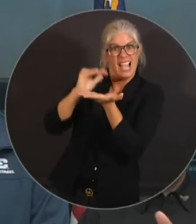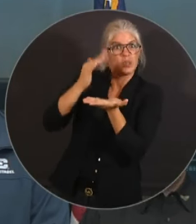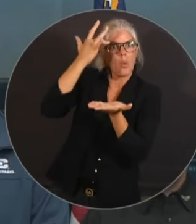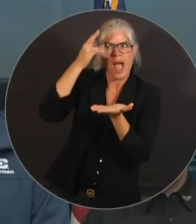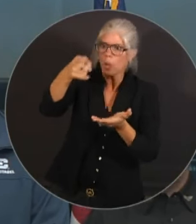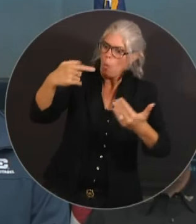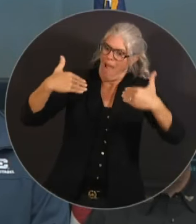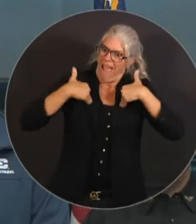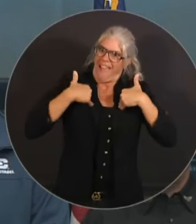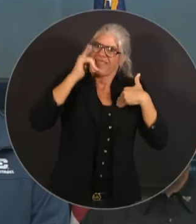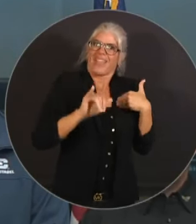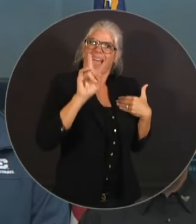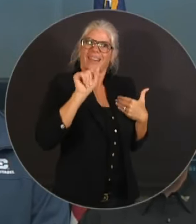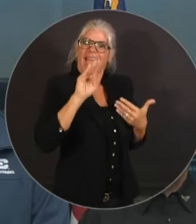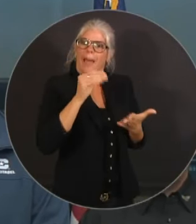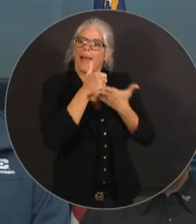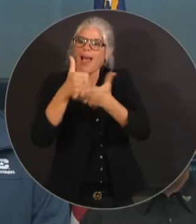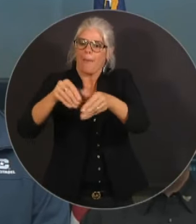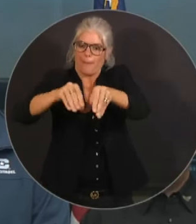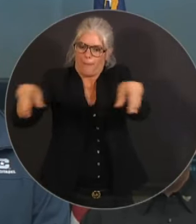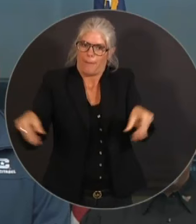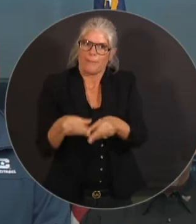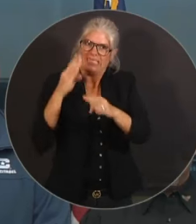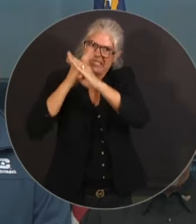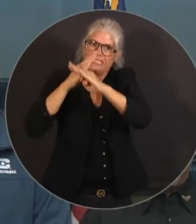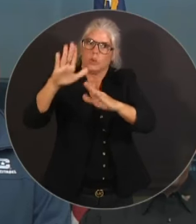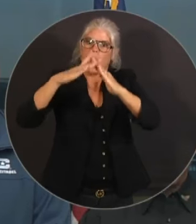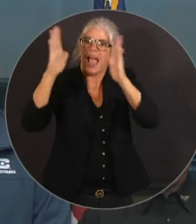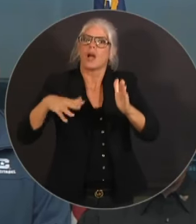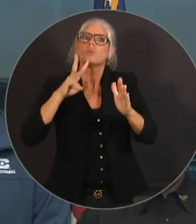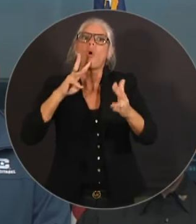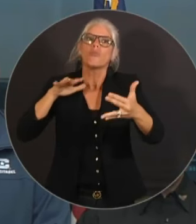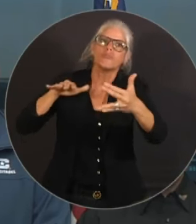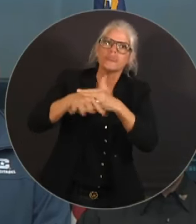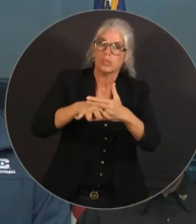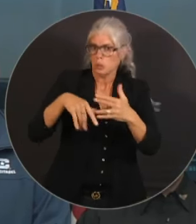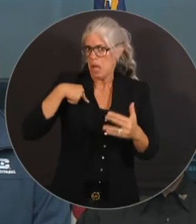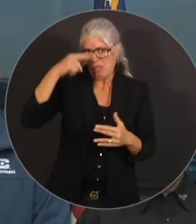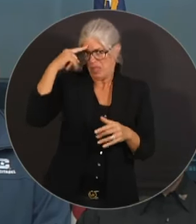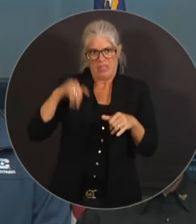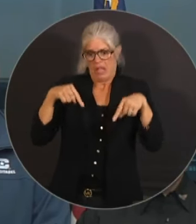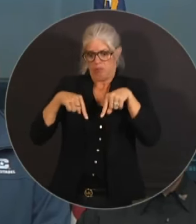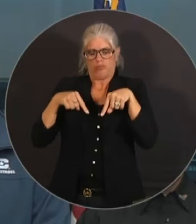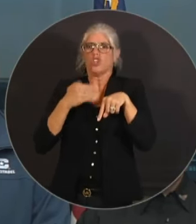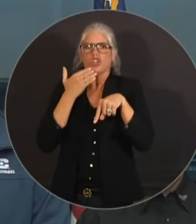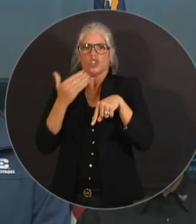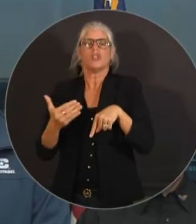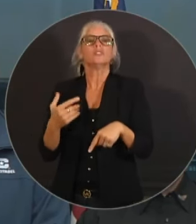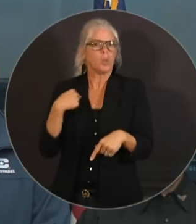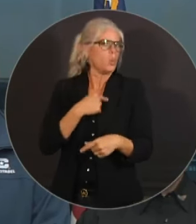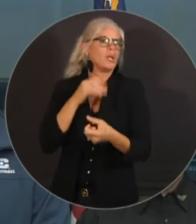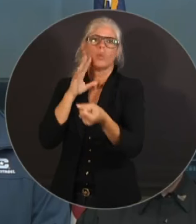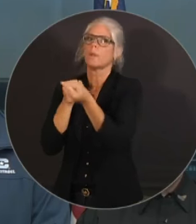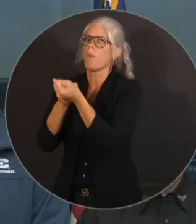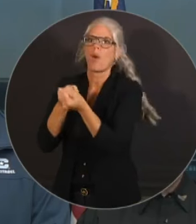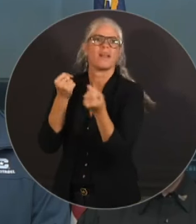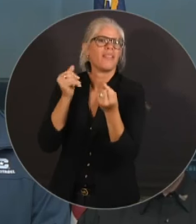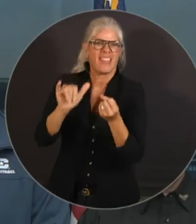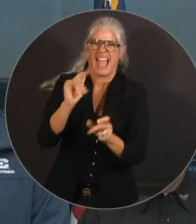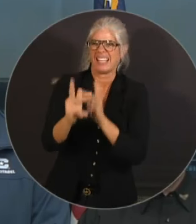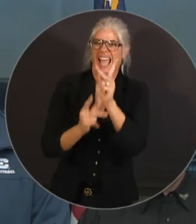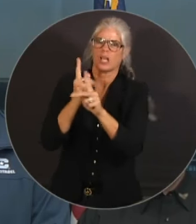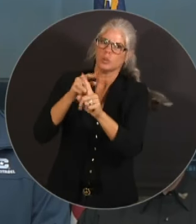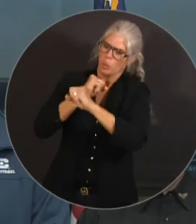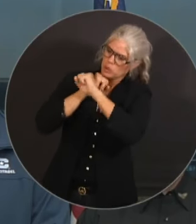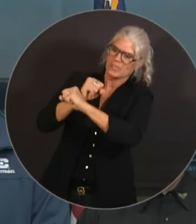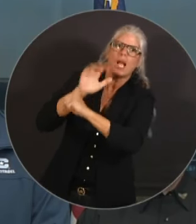damage, is that something that would be good? I think it probably would be. So we're going to actually support a lot of things to protect critical